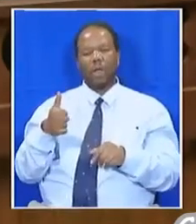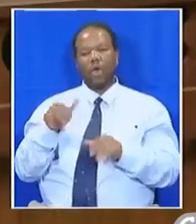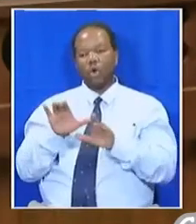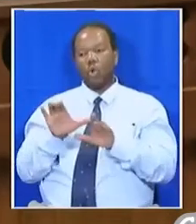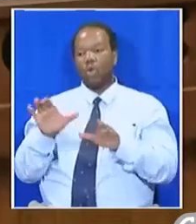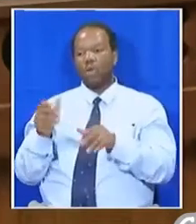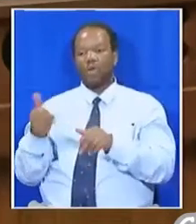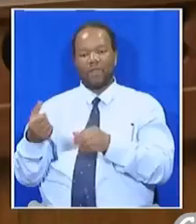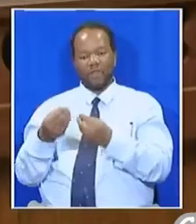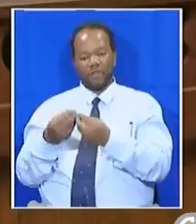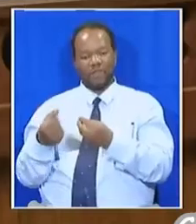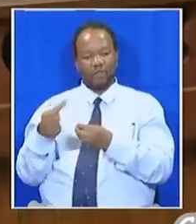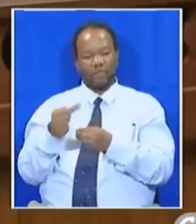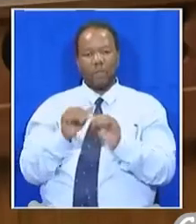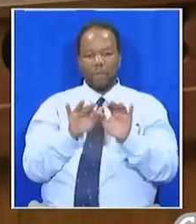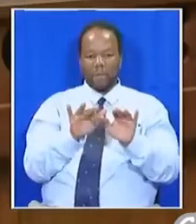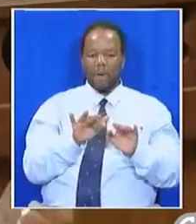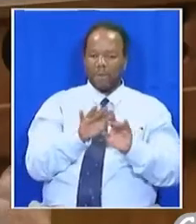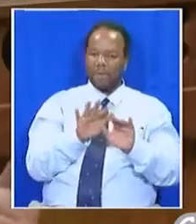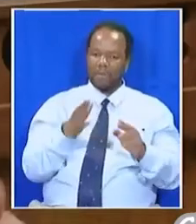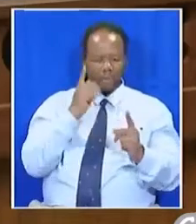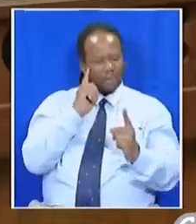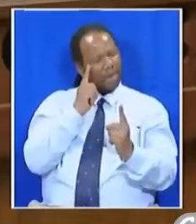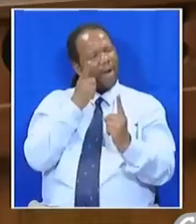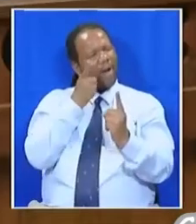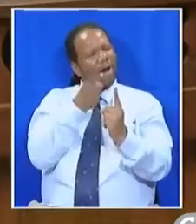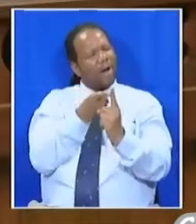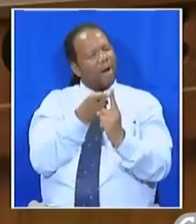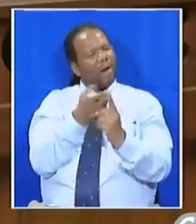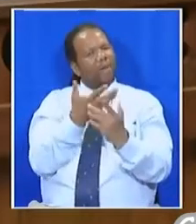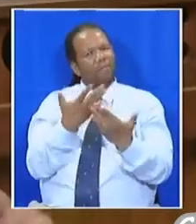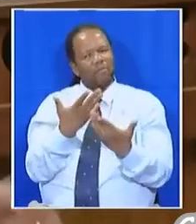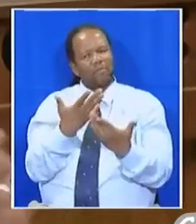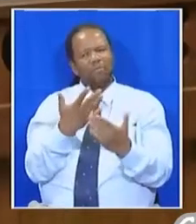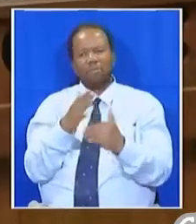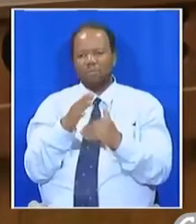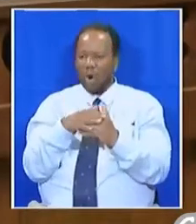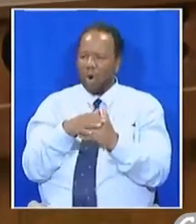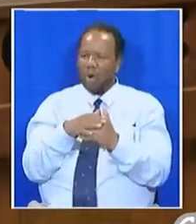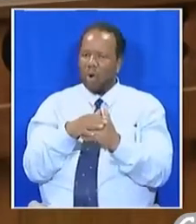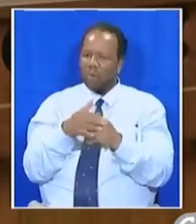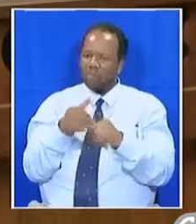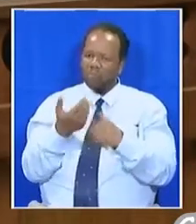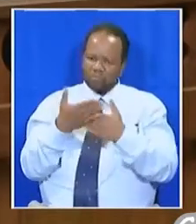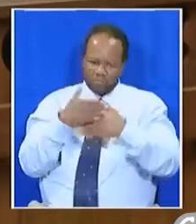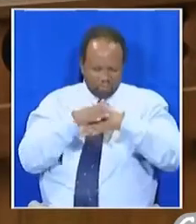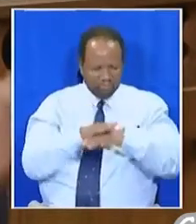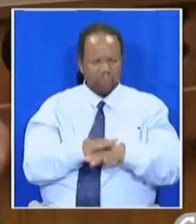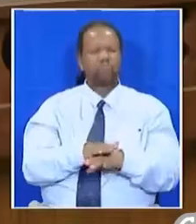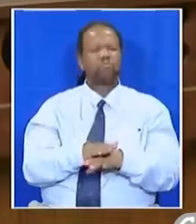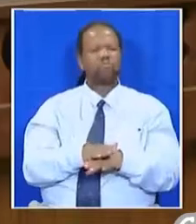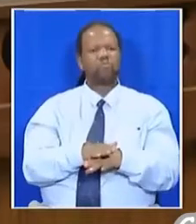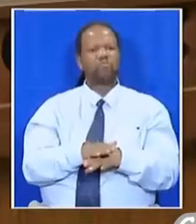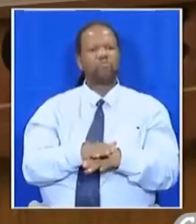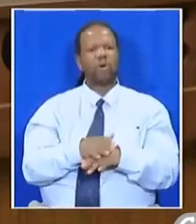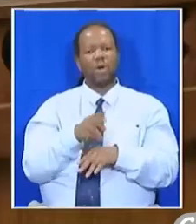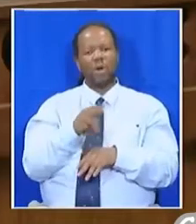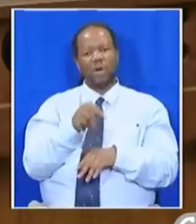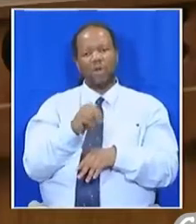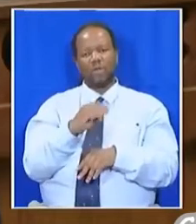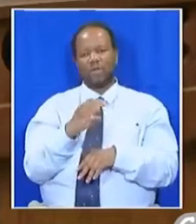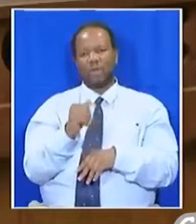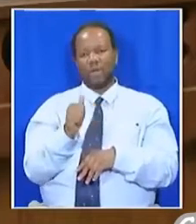This aims to provide a simpler and more rigorous enforcement of the Credit Act, criminal prosecution